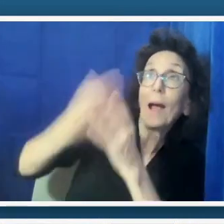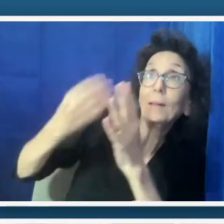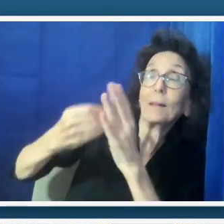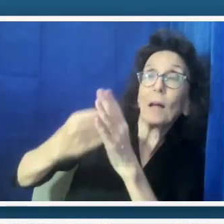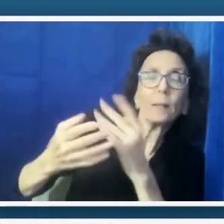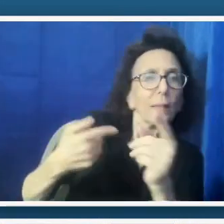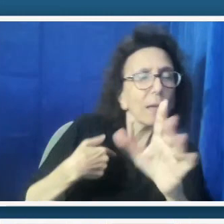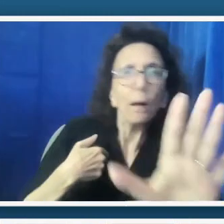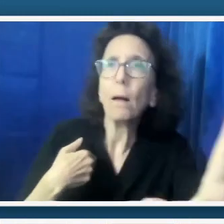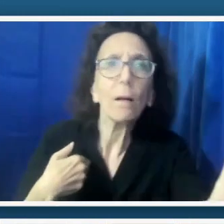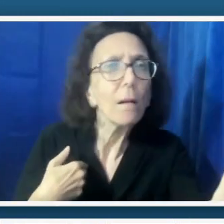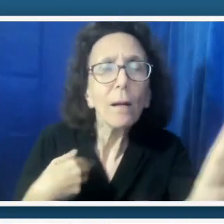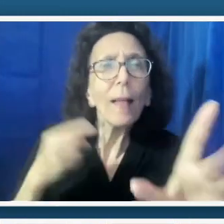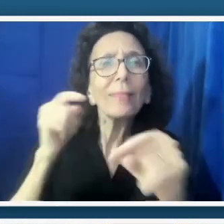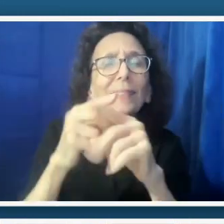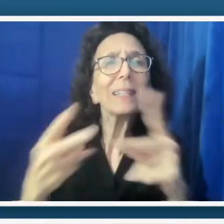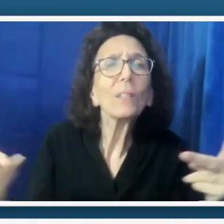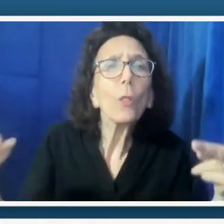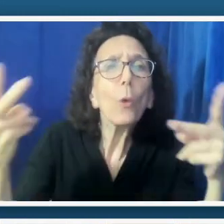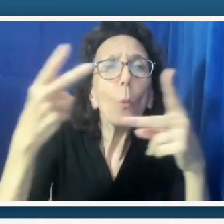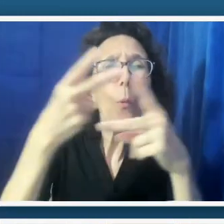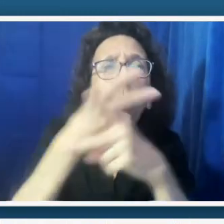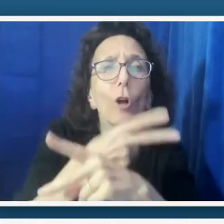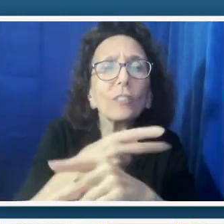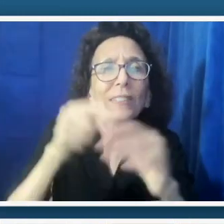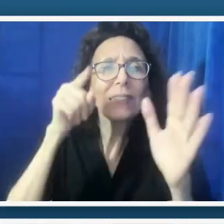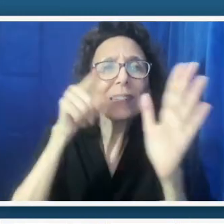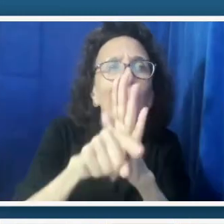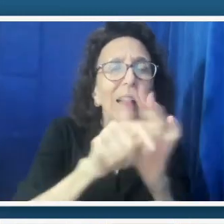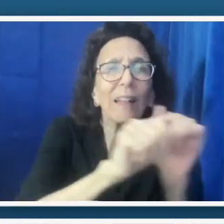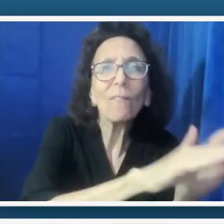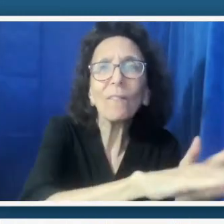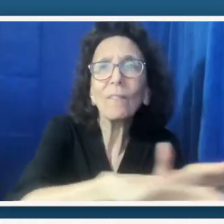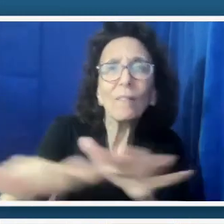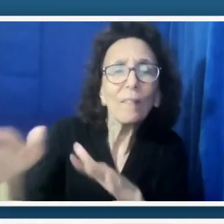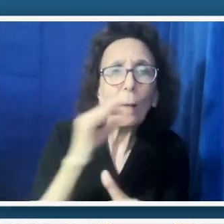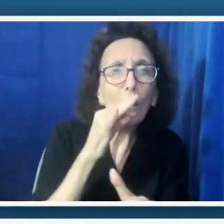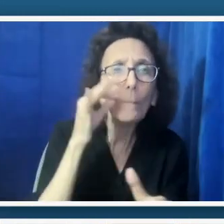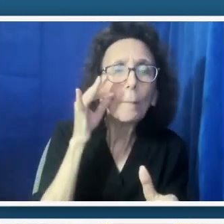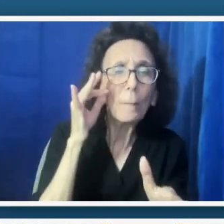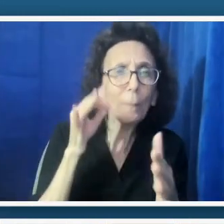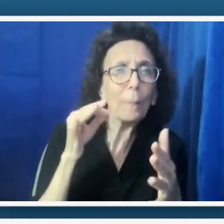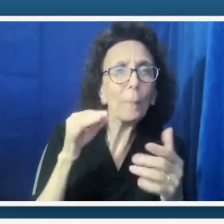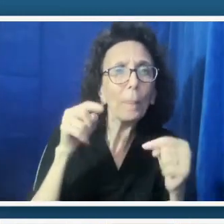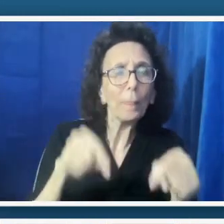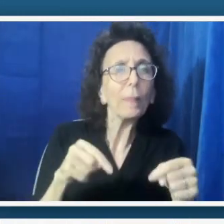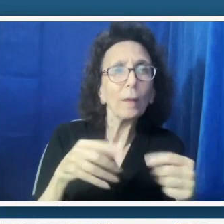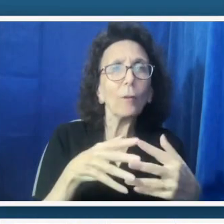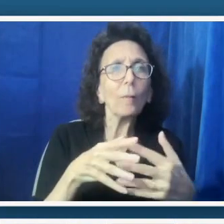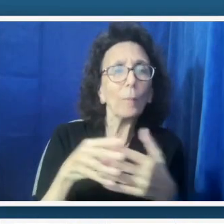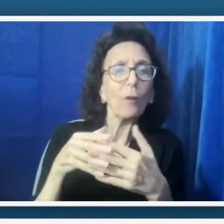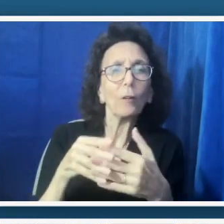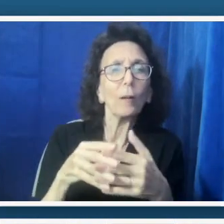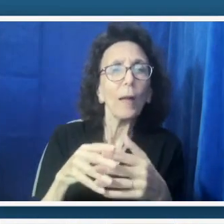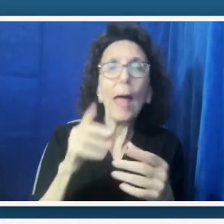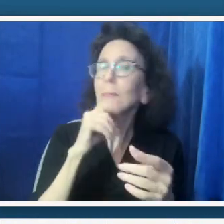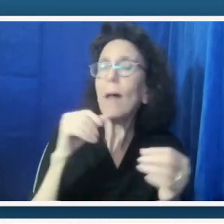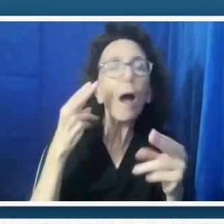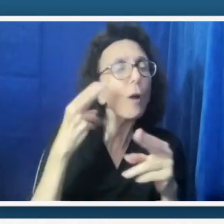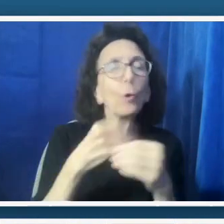as possibly the deadliest slaughter ever of American Indians on the US frontier. And it is now more commonly referred to as a